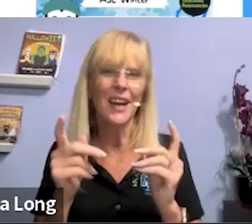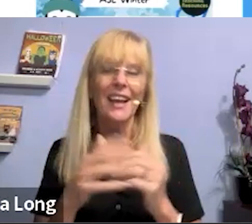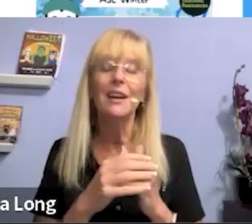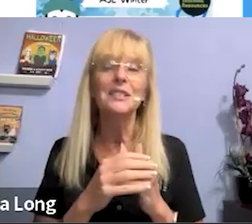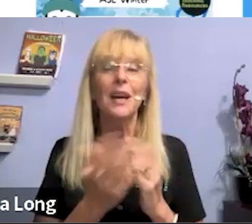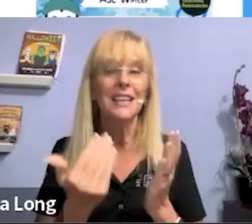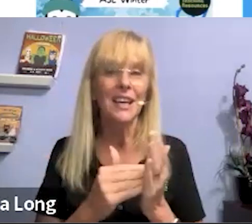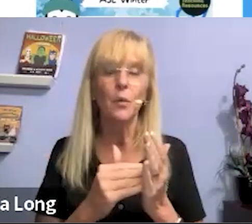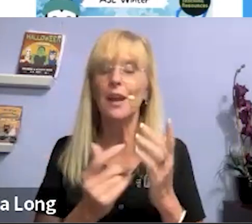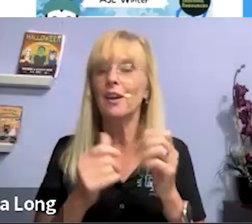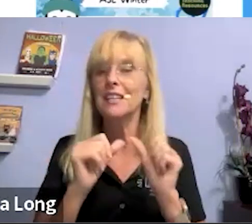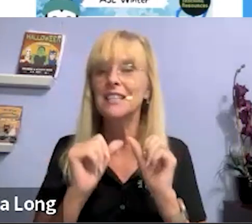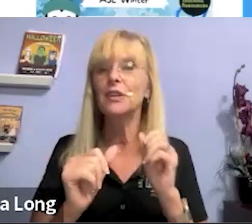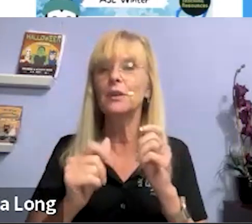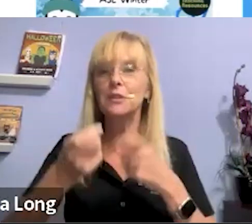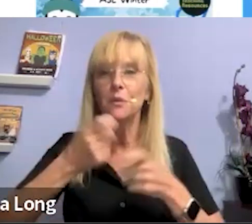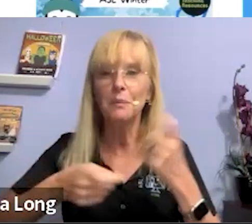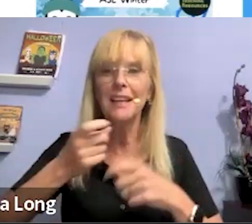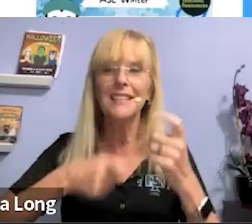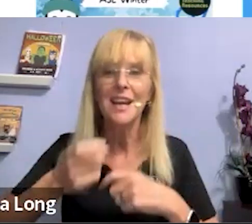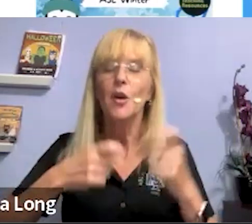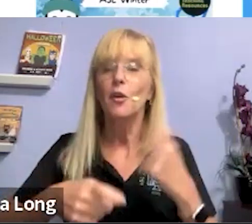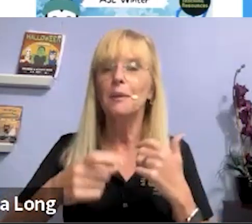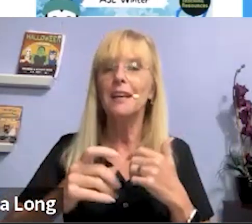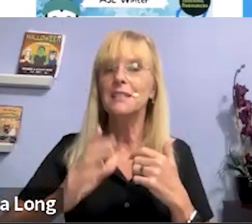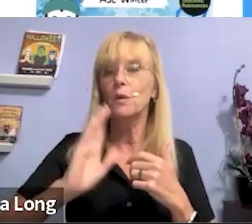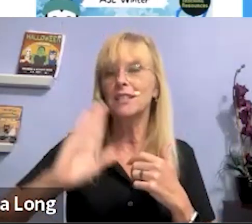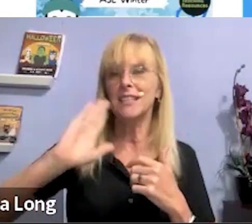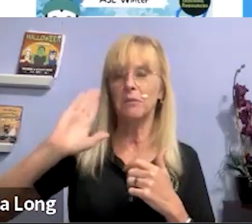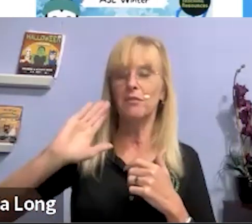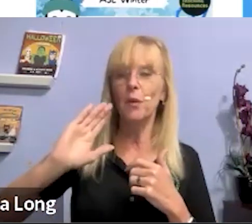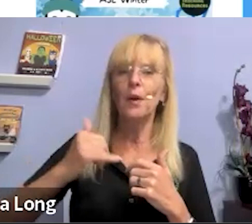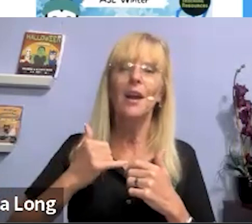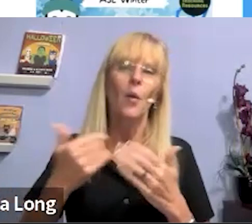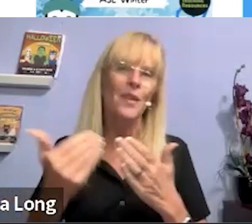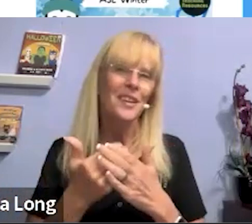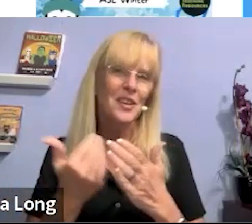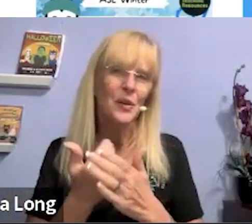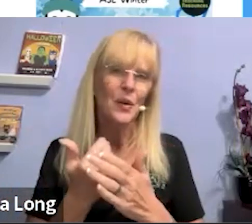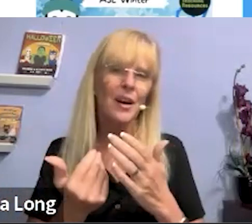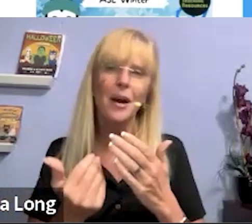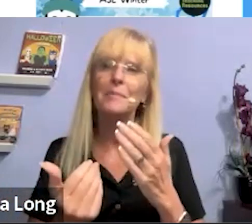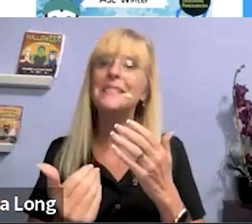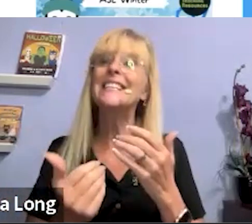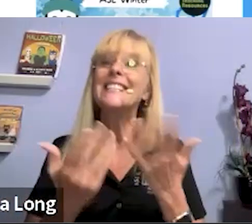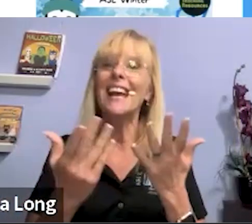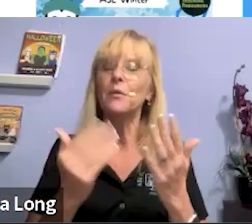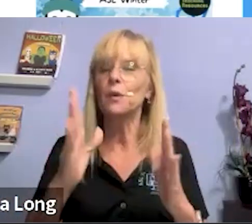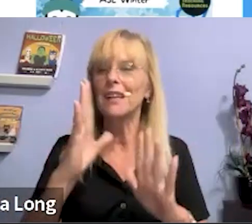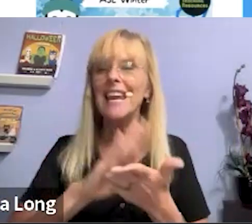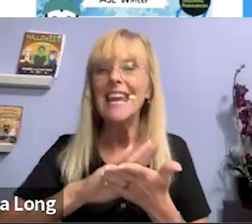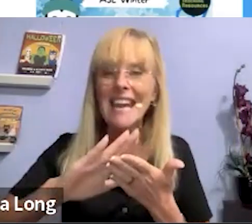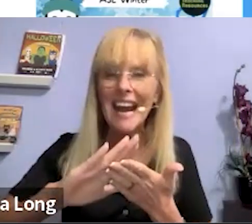ones, okay? Because again, we are continuing to replace the ones done before with the new